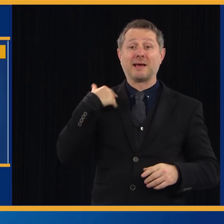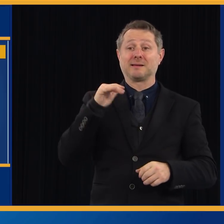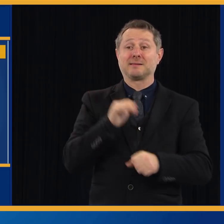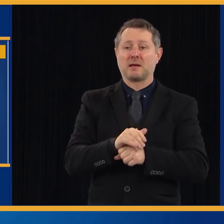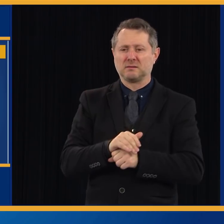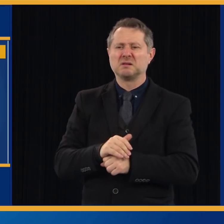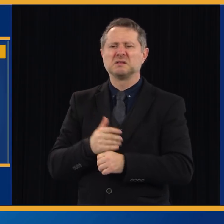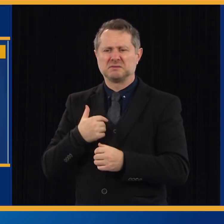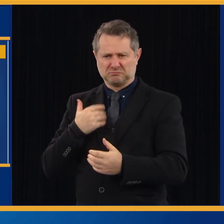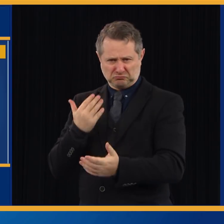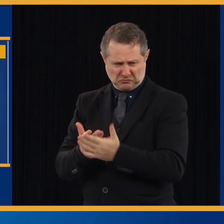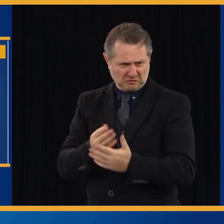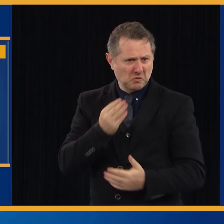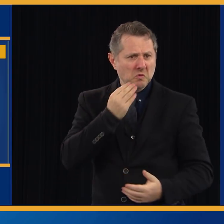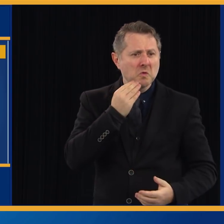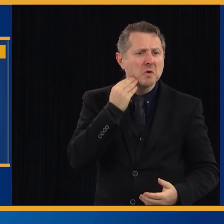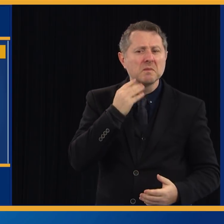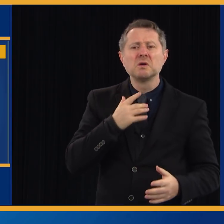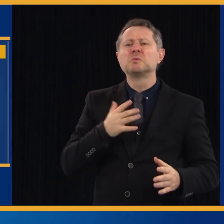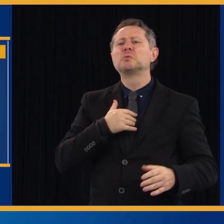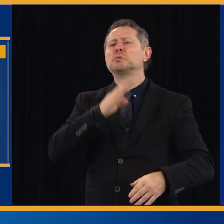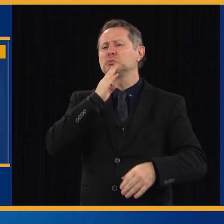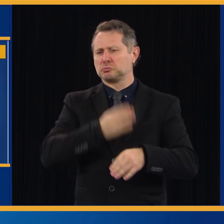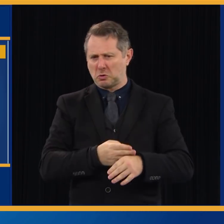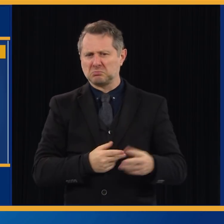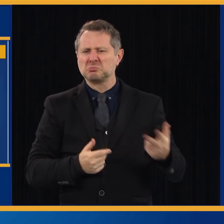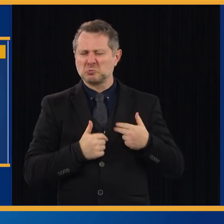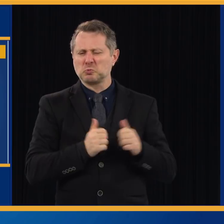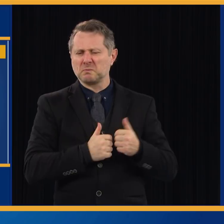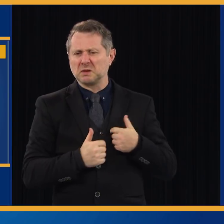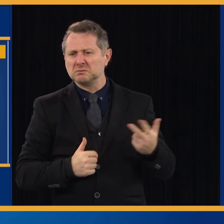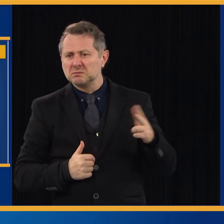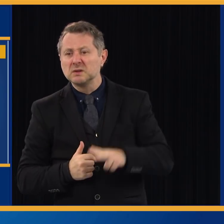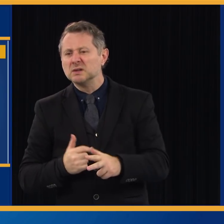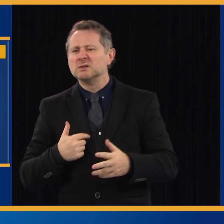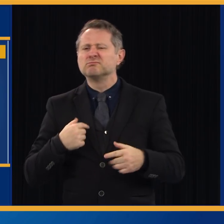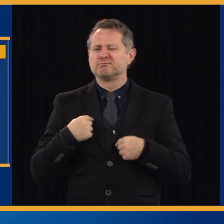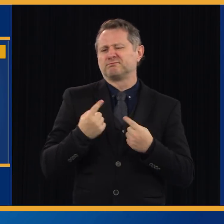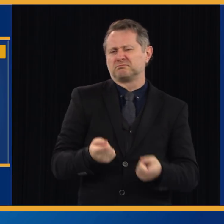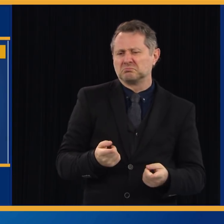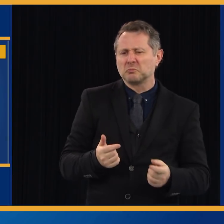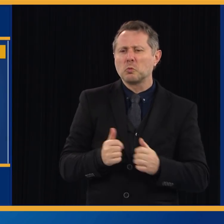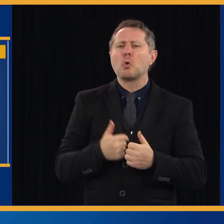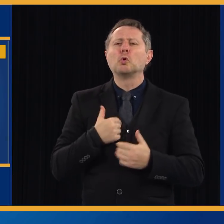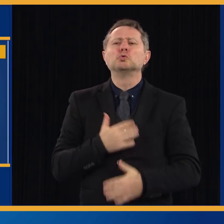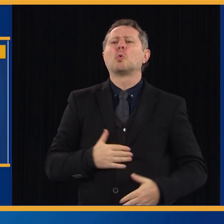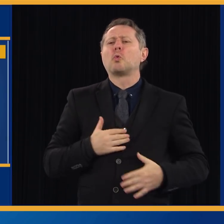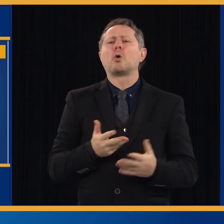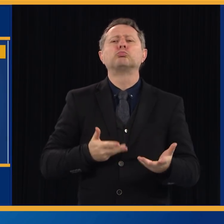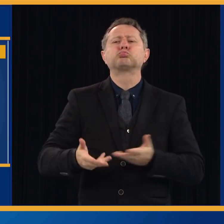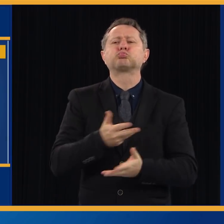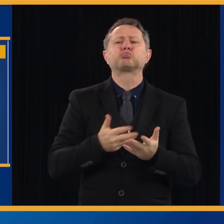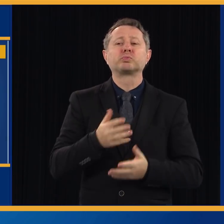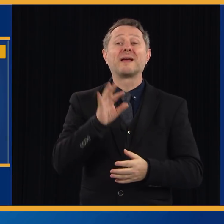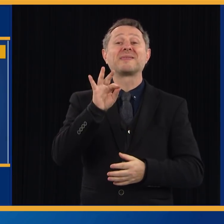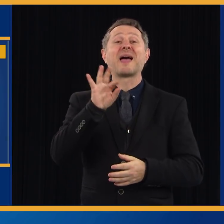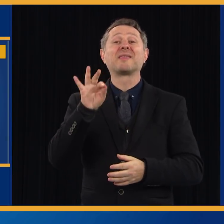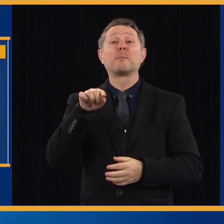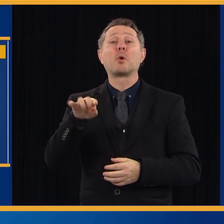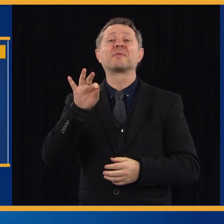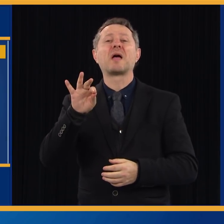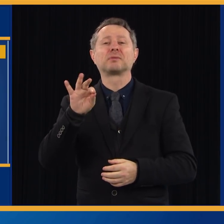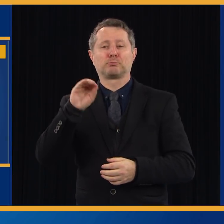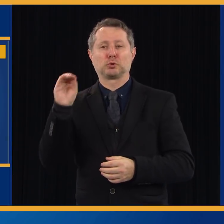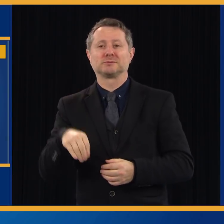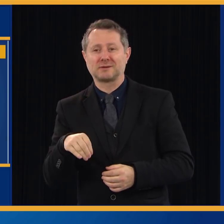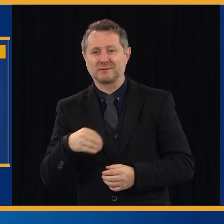is a joy 99.9% of the time. We're sitting there, we're watching the news. Governor Larry Hogan comes on the